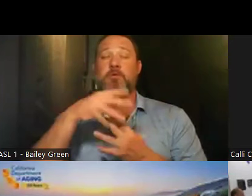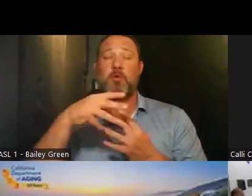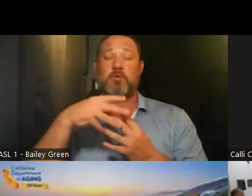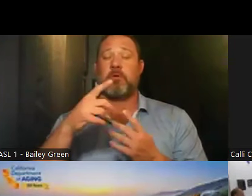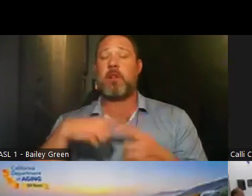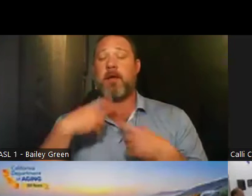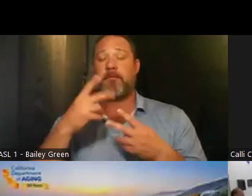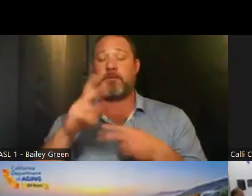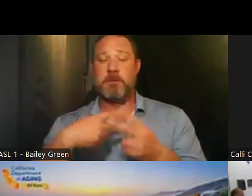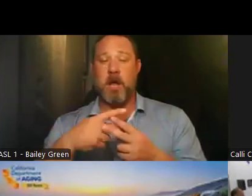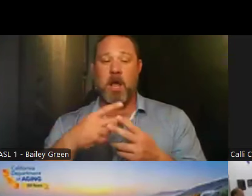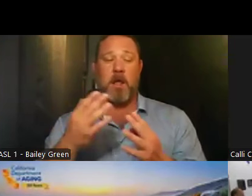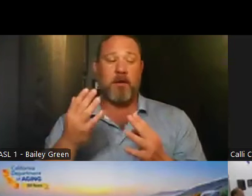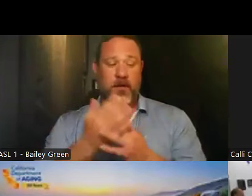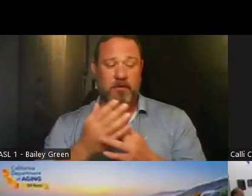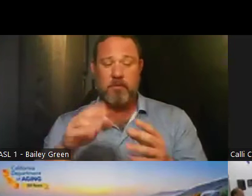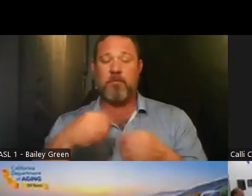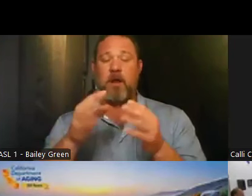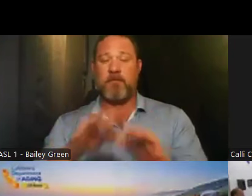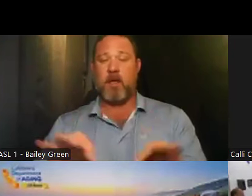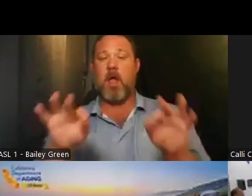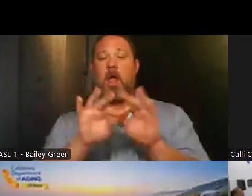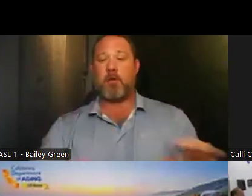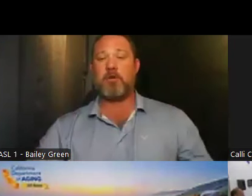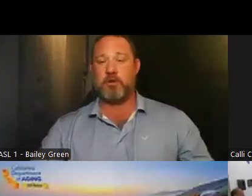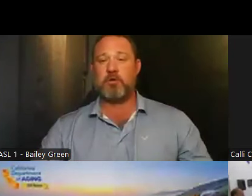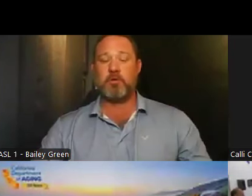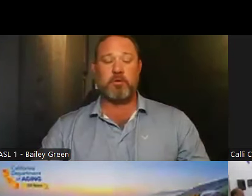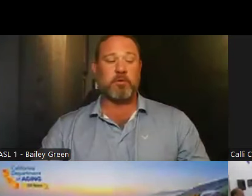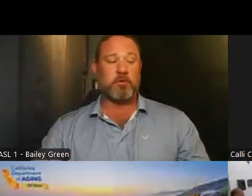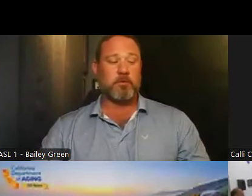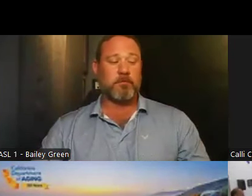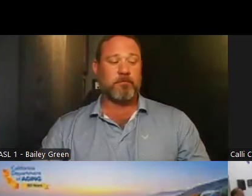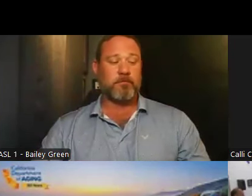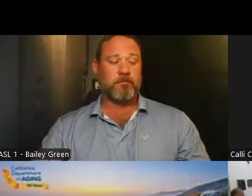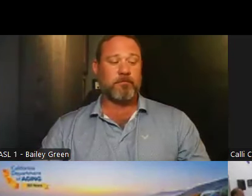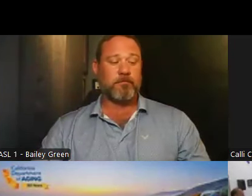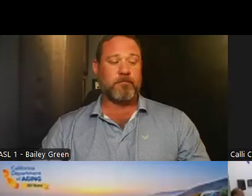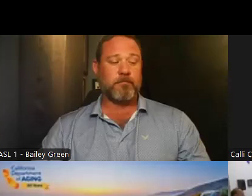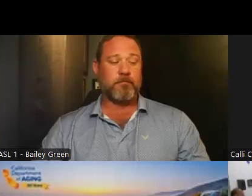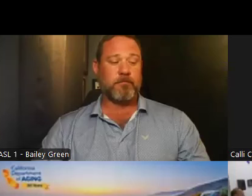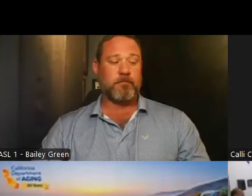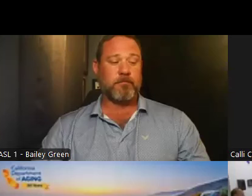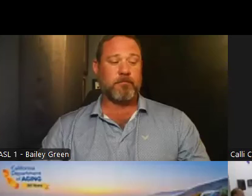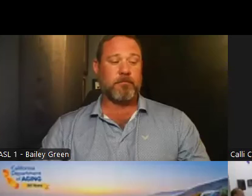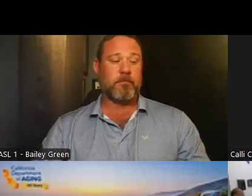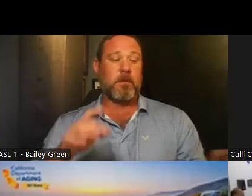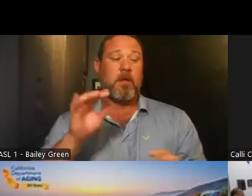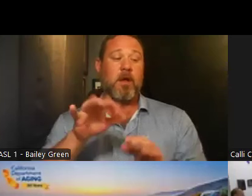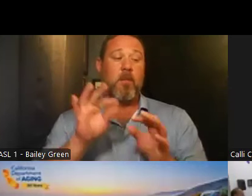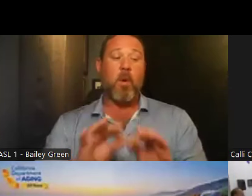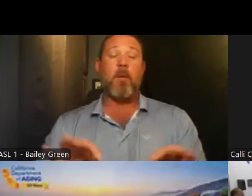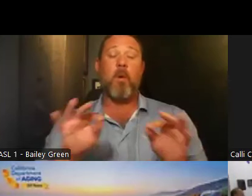lifestyle interventions are providing value that actually is more significant than the antibodies